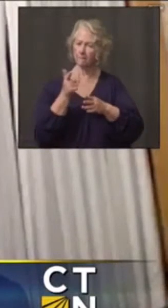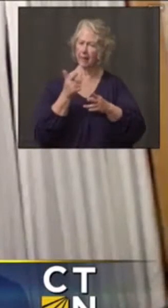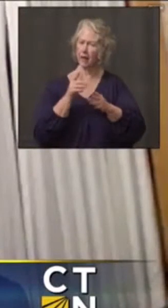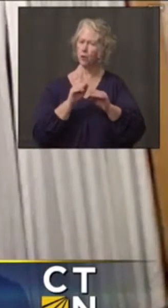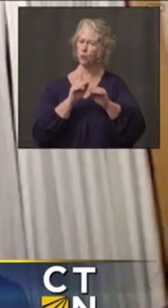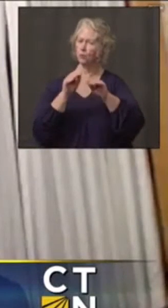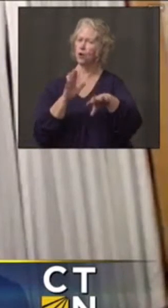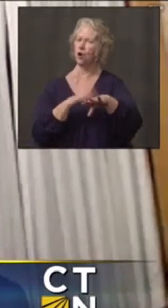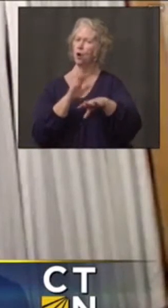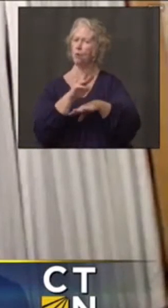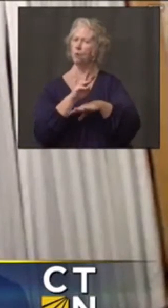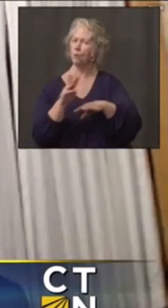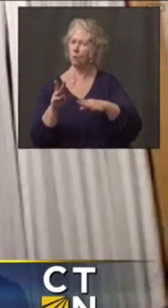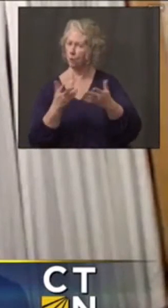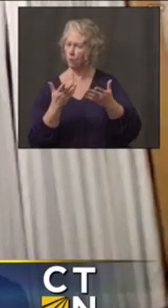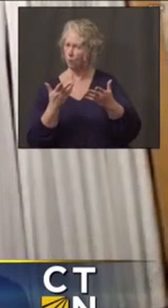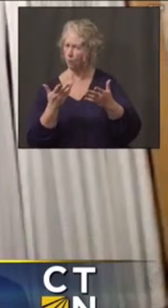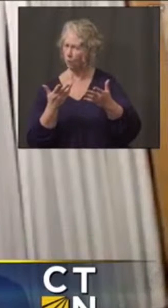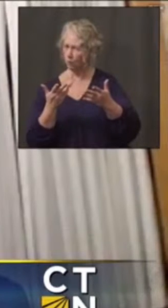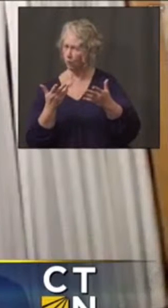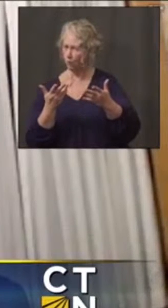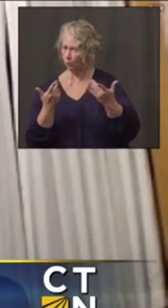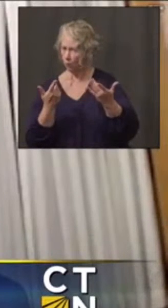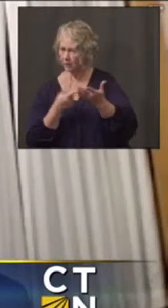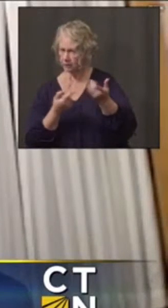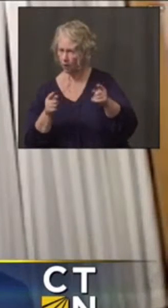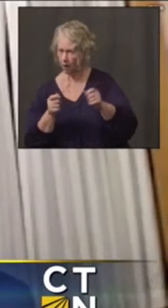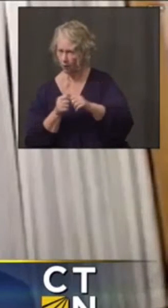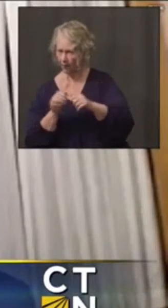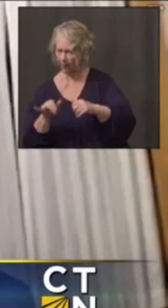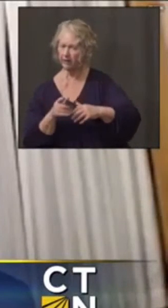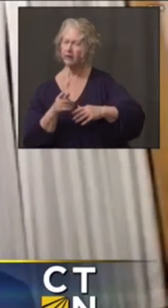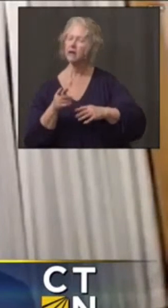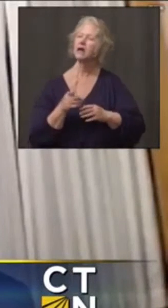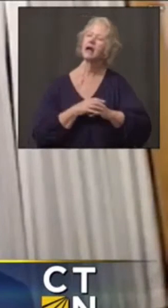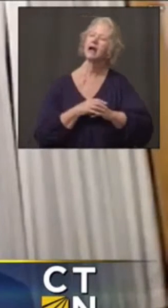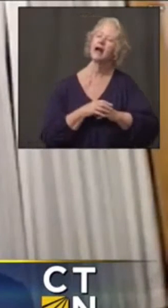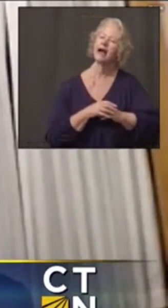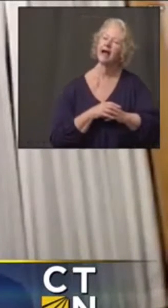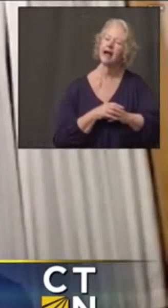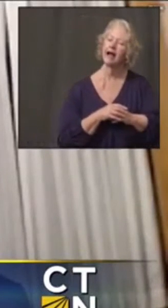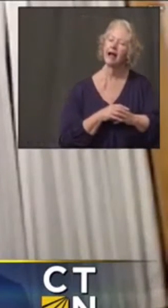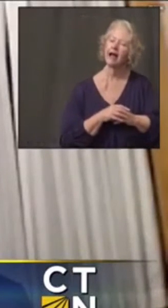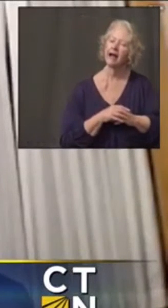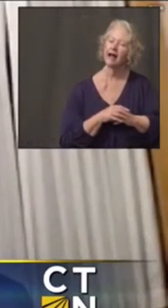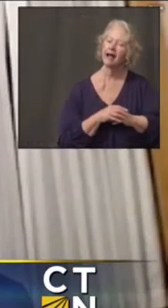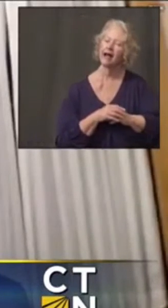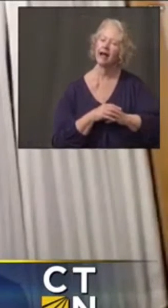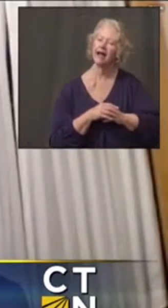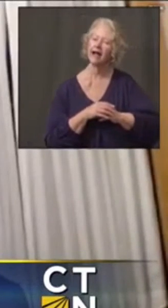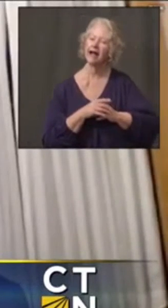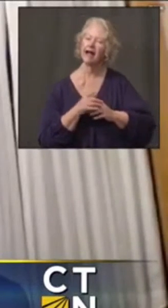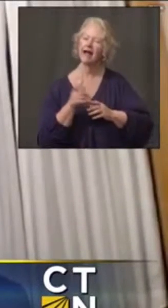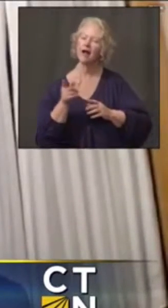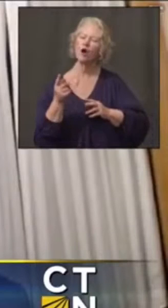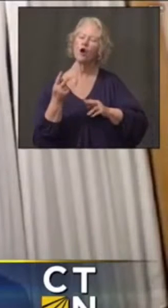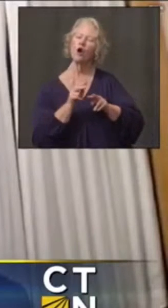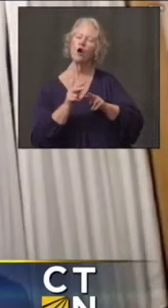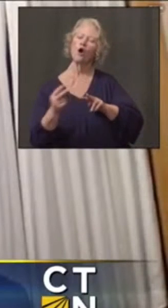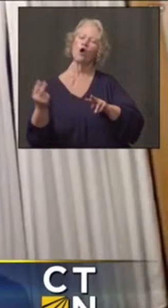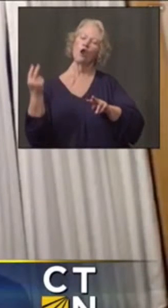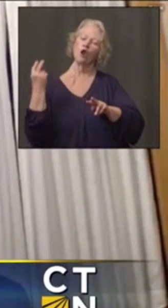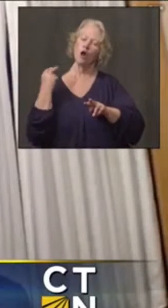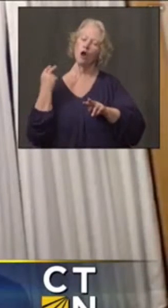October. Where do we stand on that? I would recommend tuning back into the governor's press conference on Thursday for